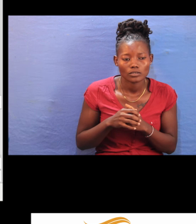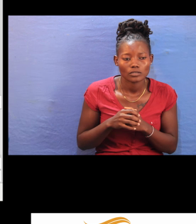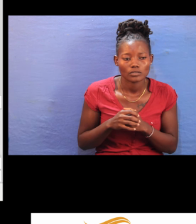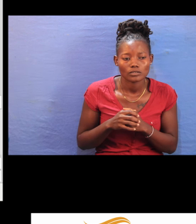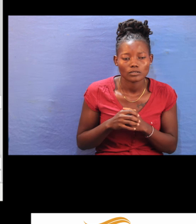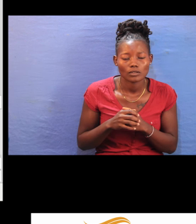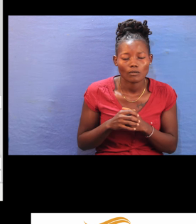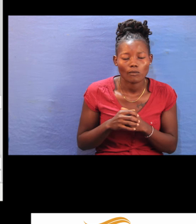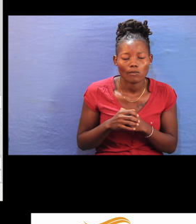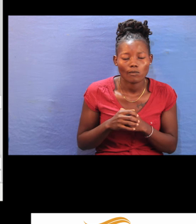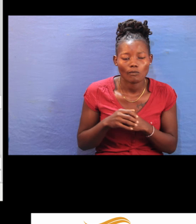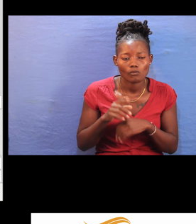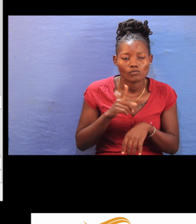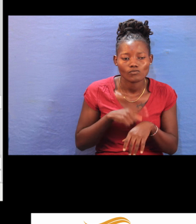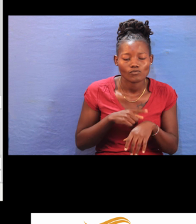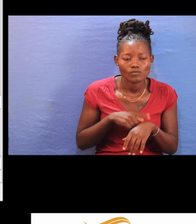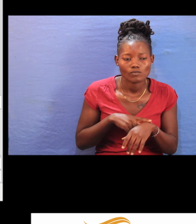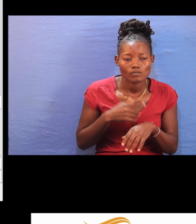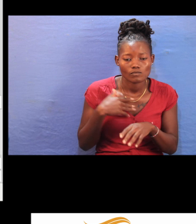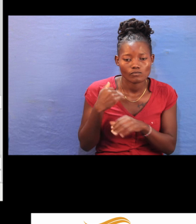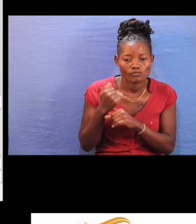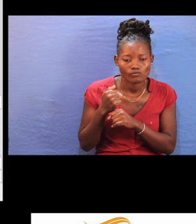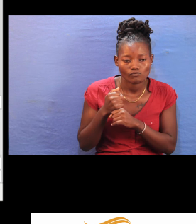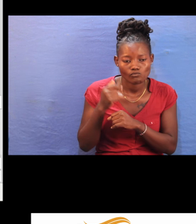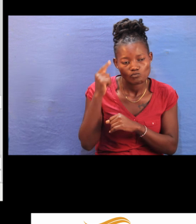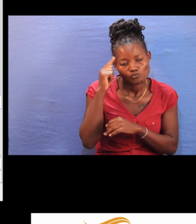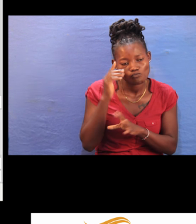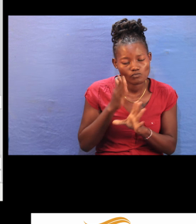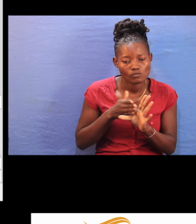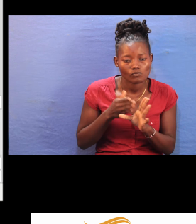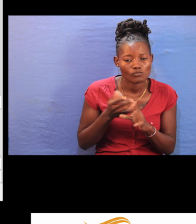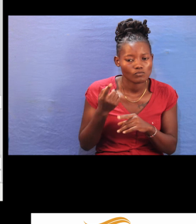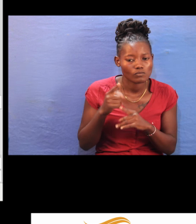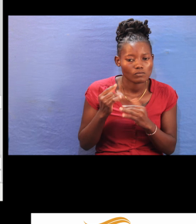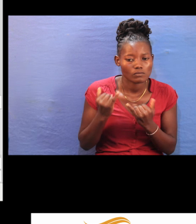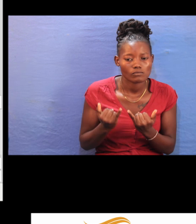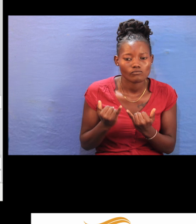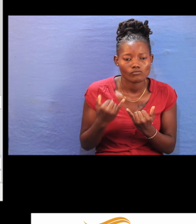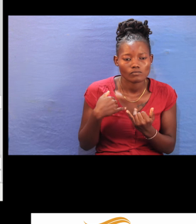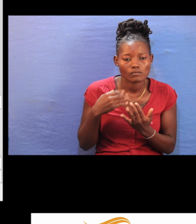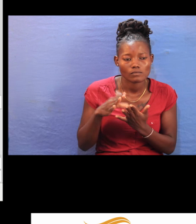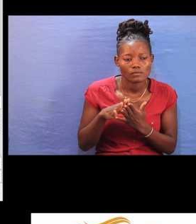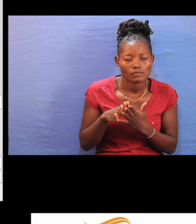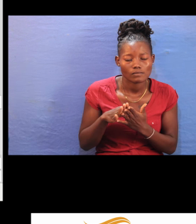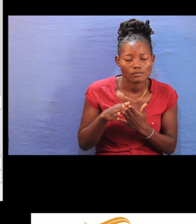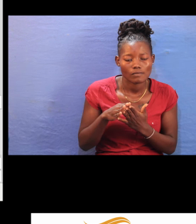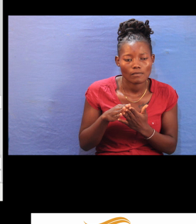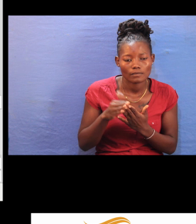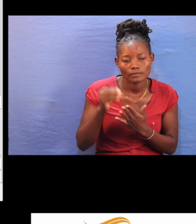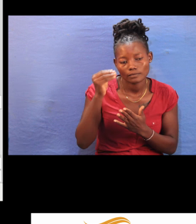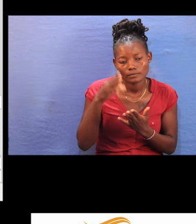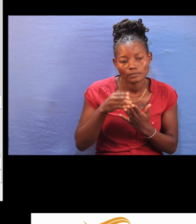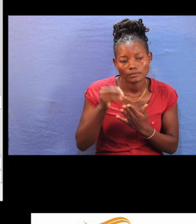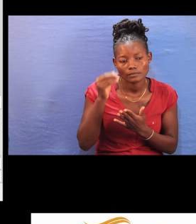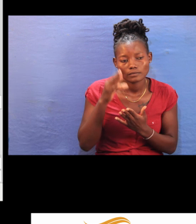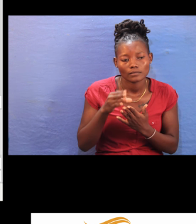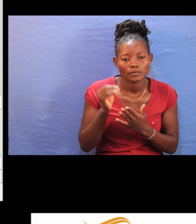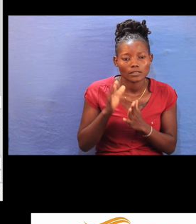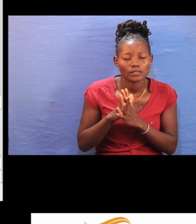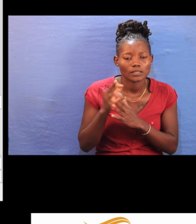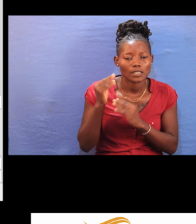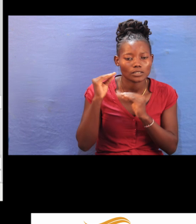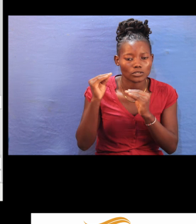dissertation there. Um, but I've studied it. I've taught